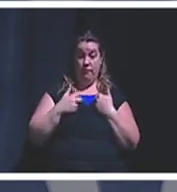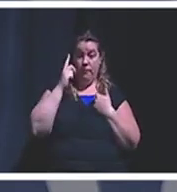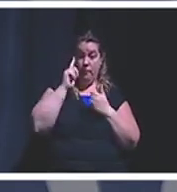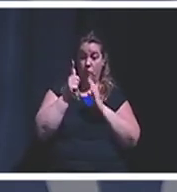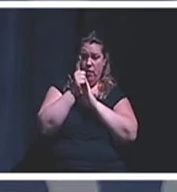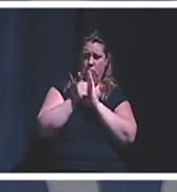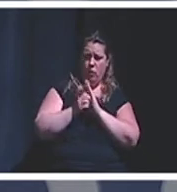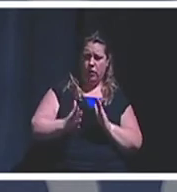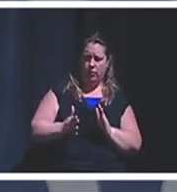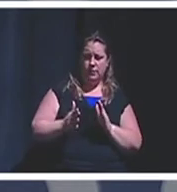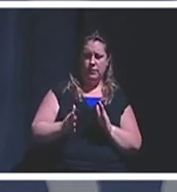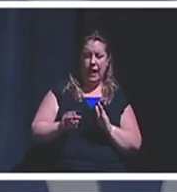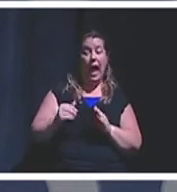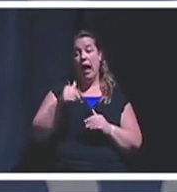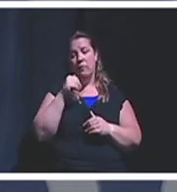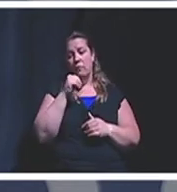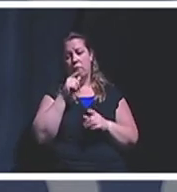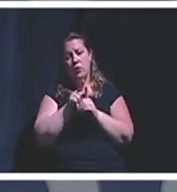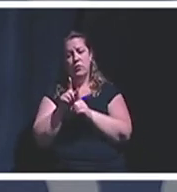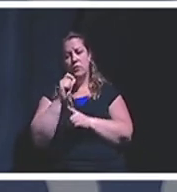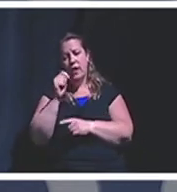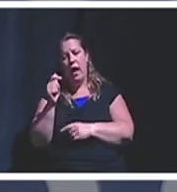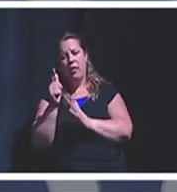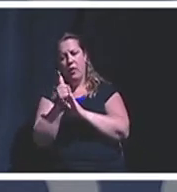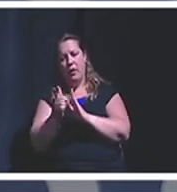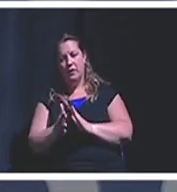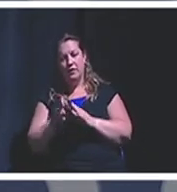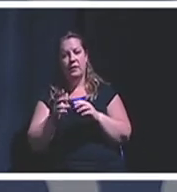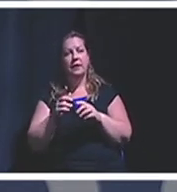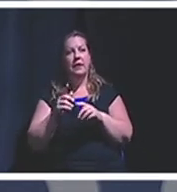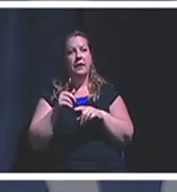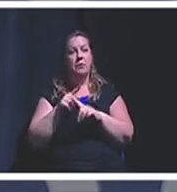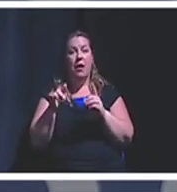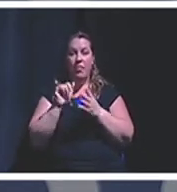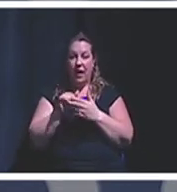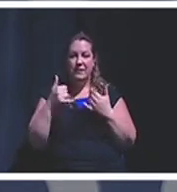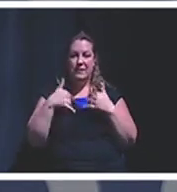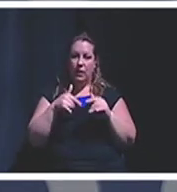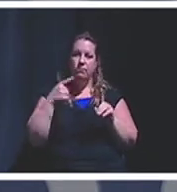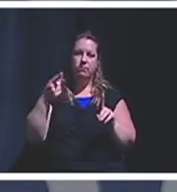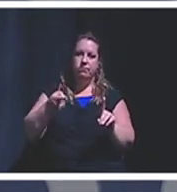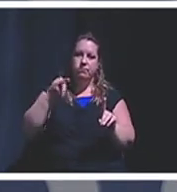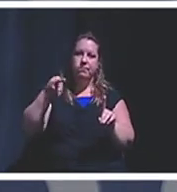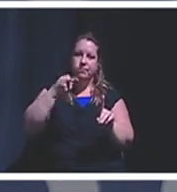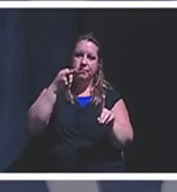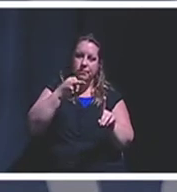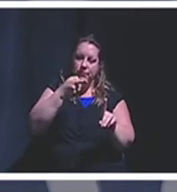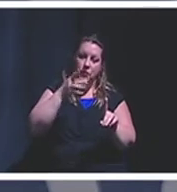non-lawyers alike is a work in progress.